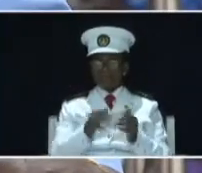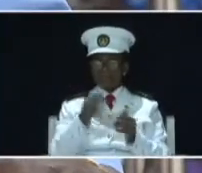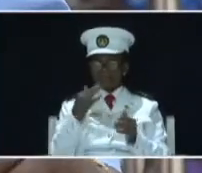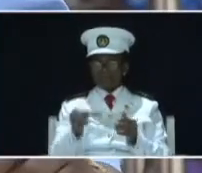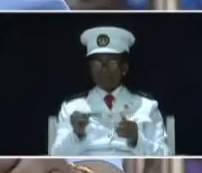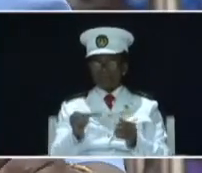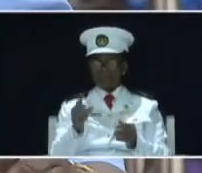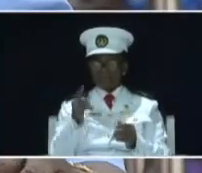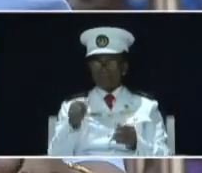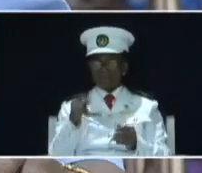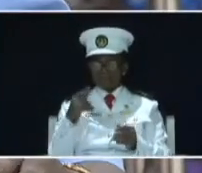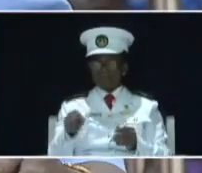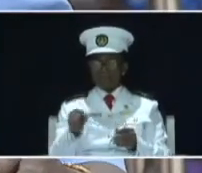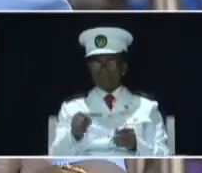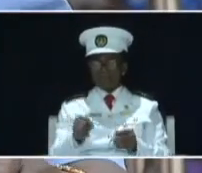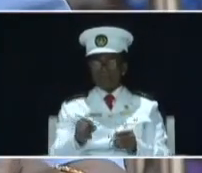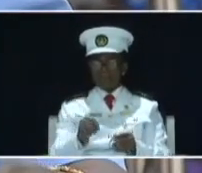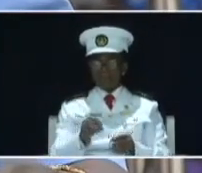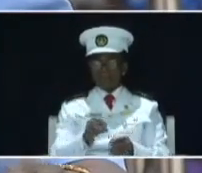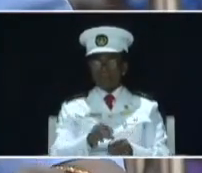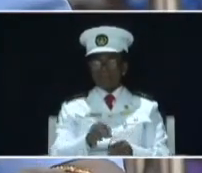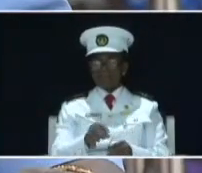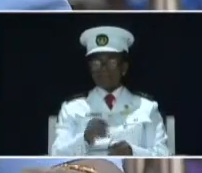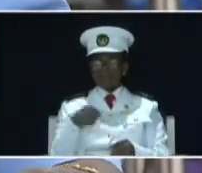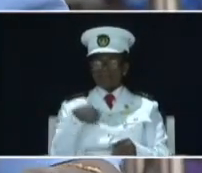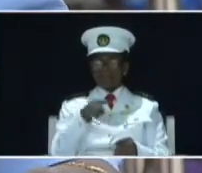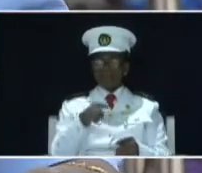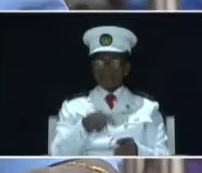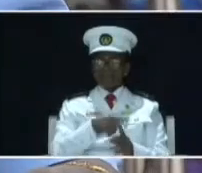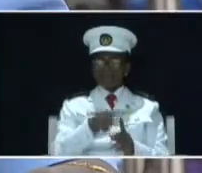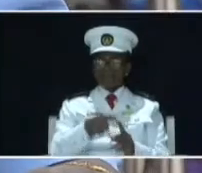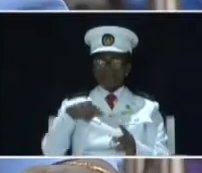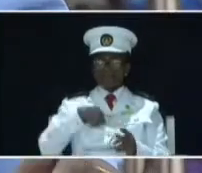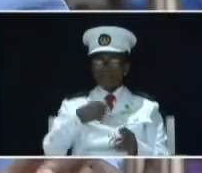Now, when we begin to talk about partners,